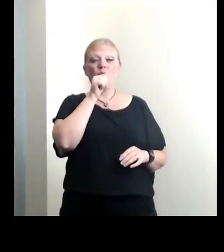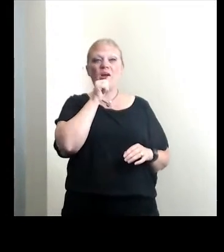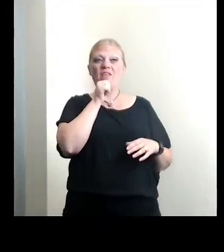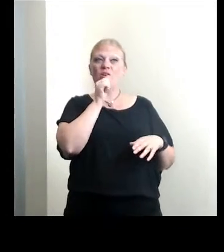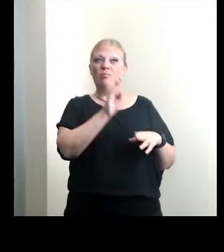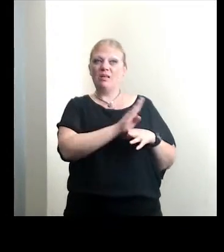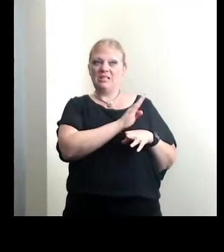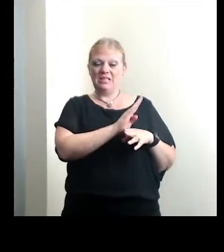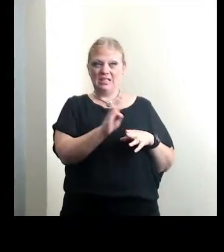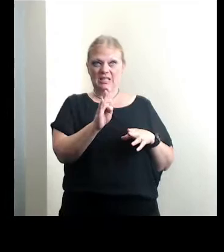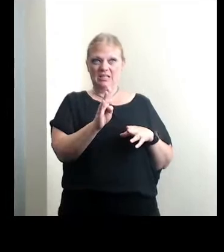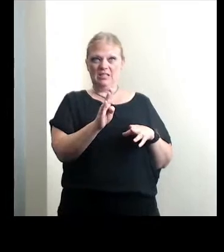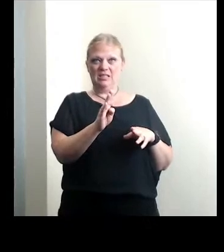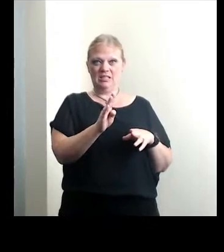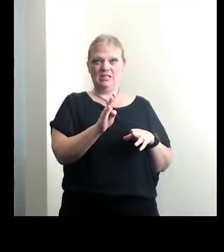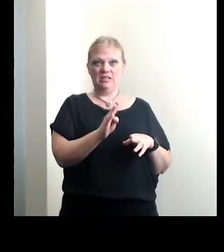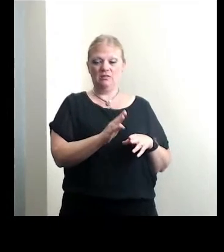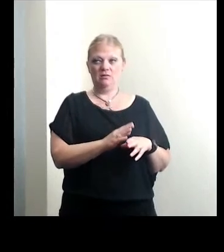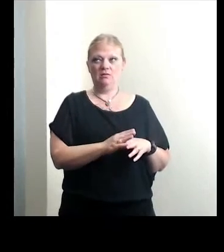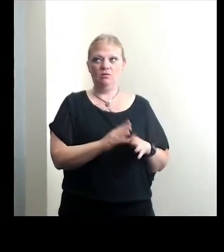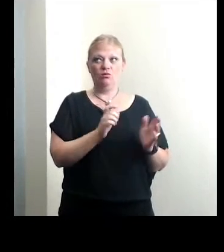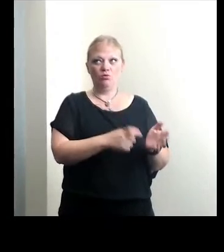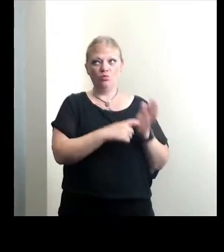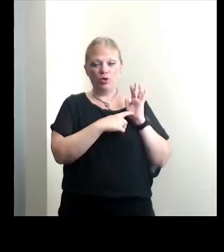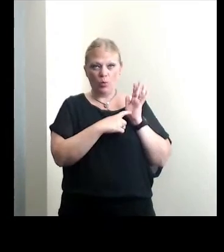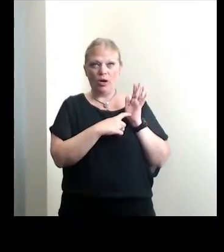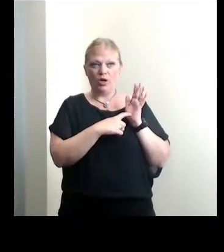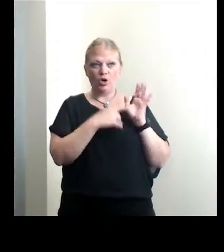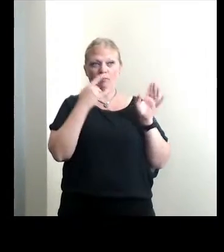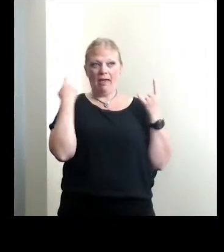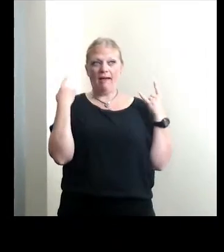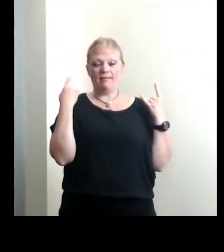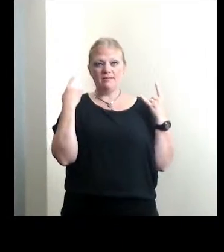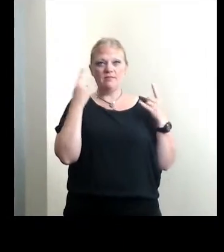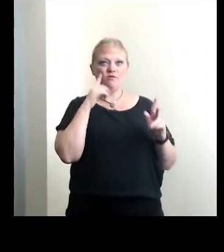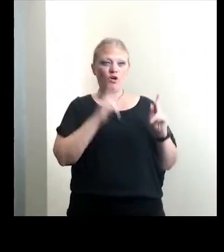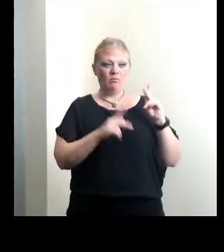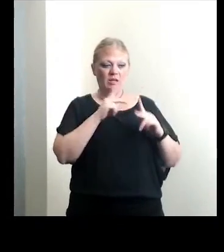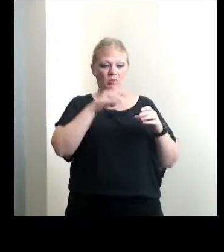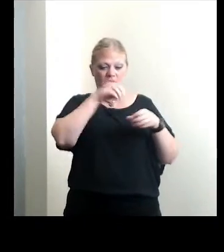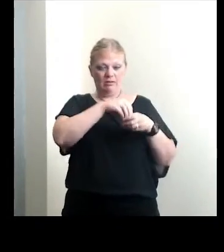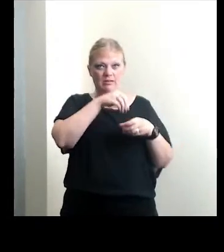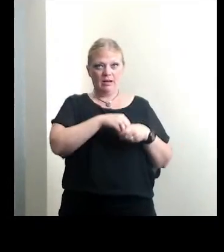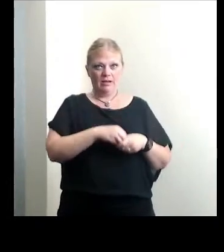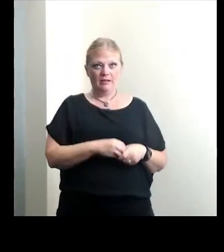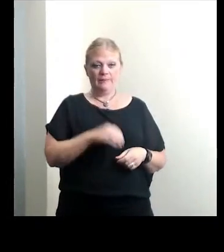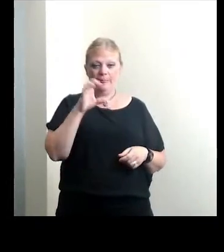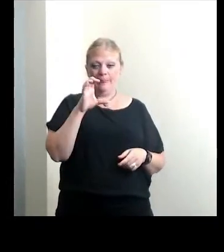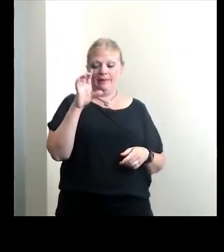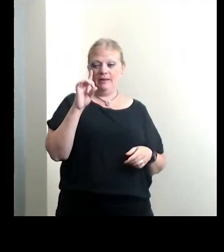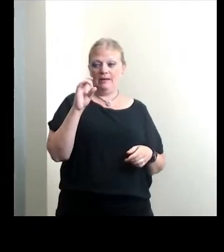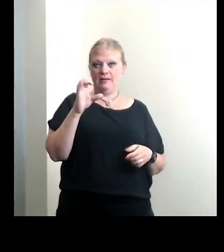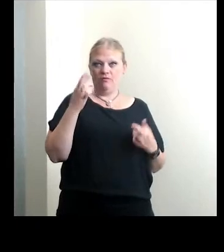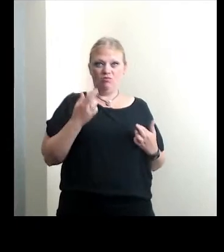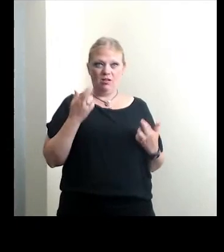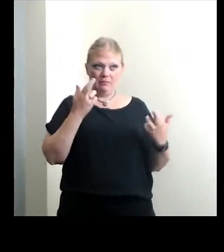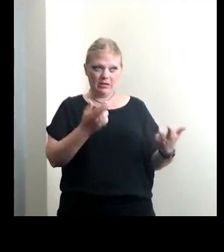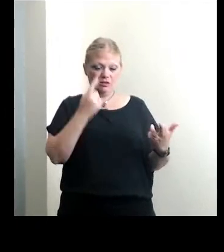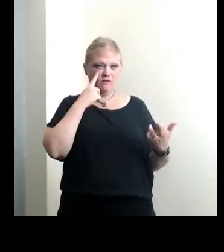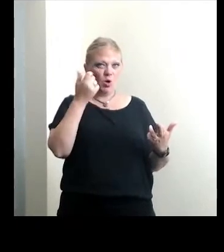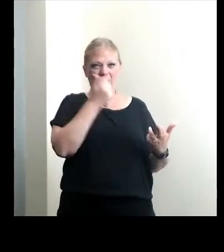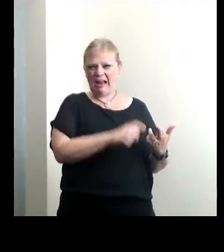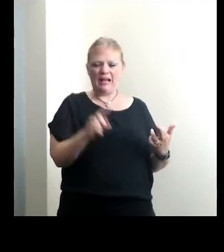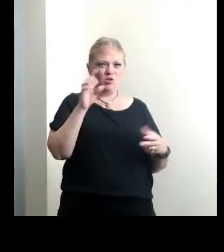entities to require masks for people when they're indoors. The CDC has recommended it for